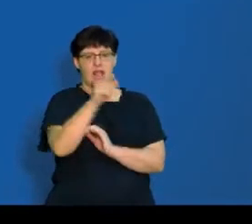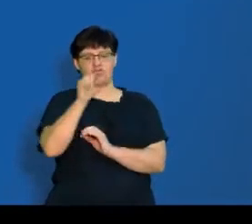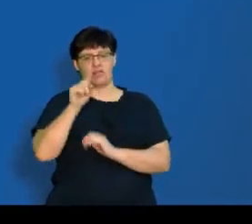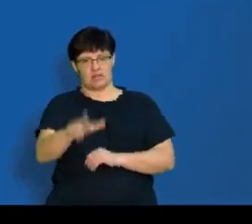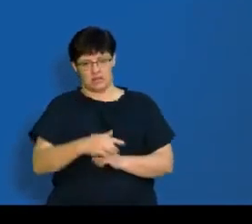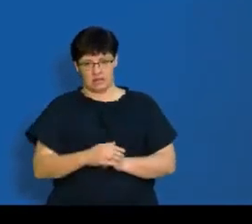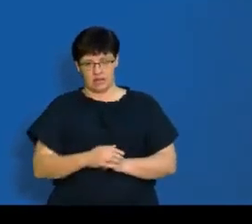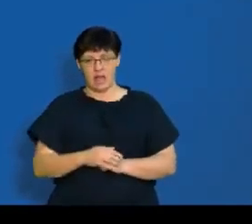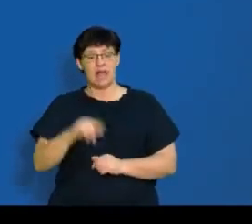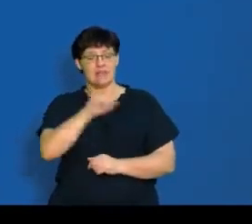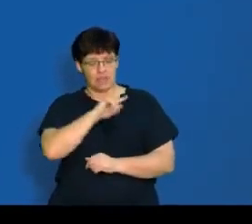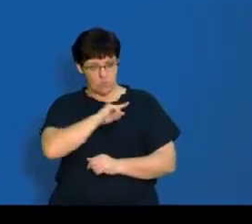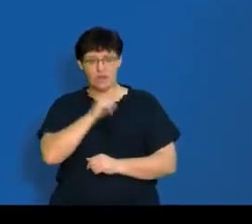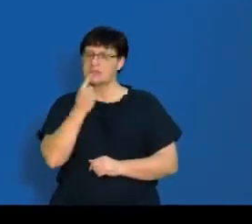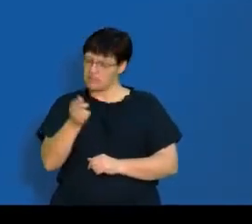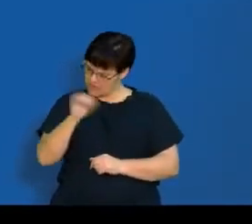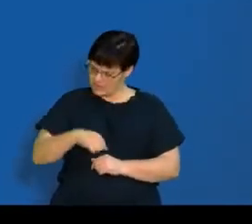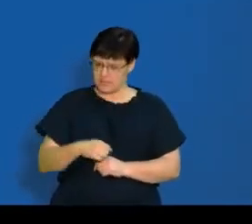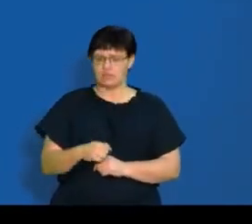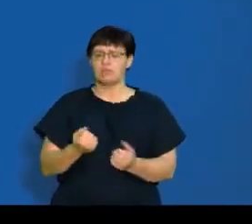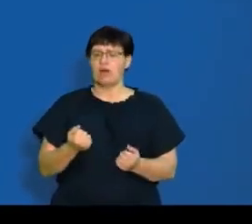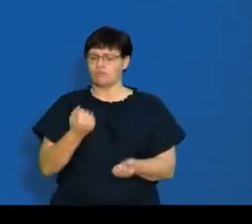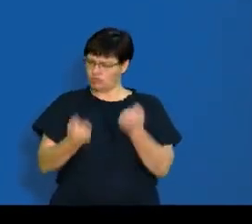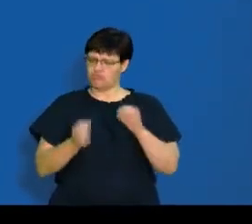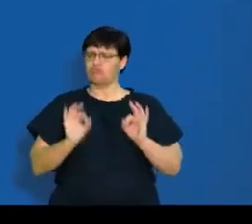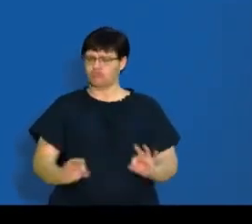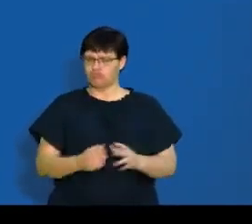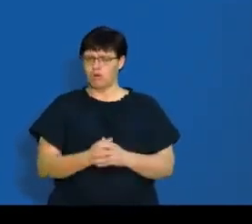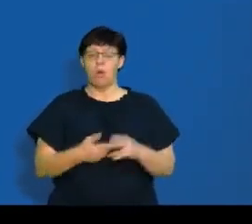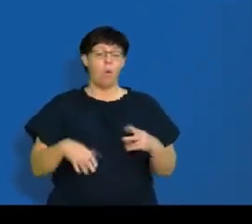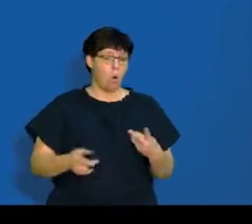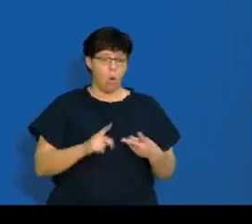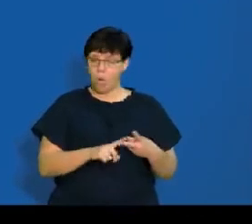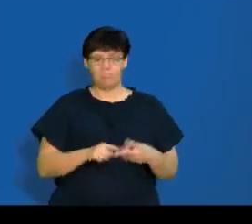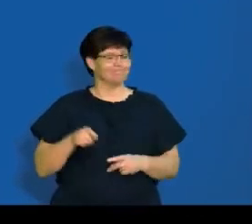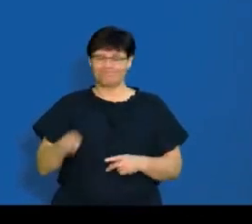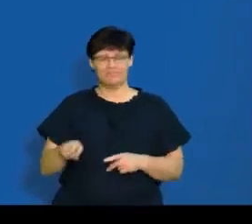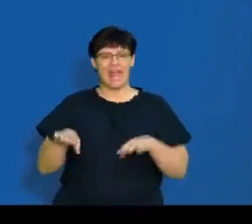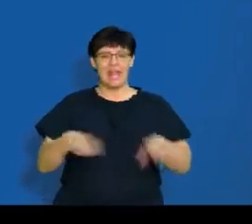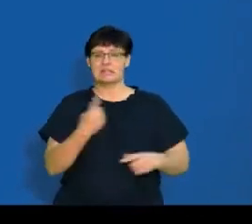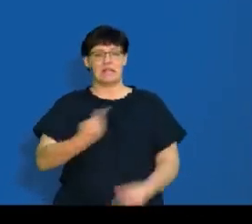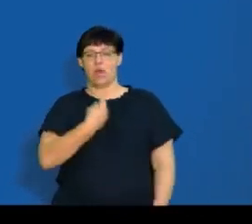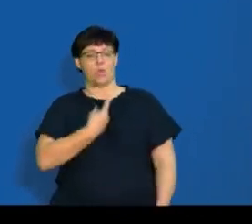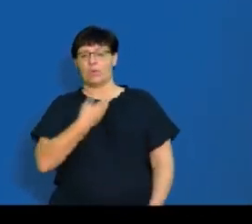So that is why you will say, yes, that was justified. Or Benson was not acting on his own.